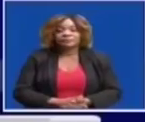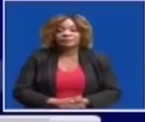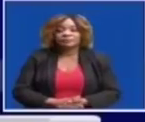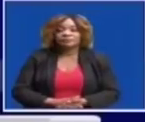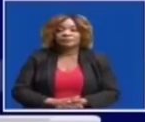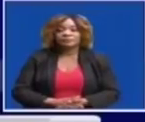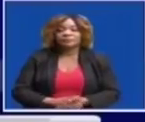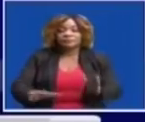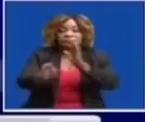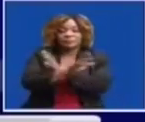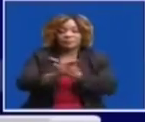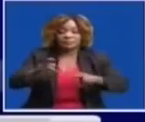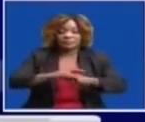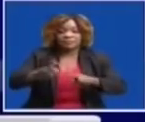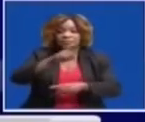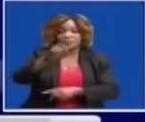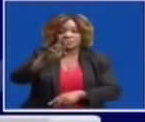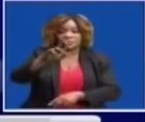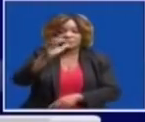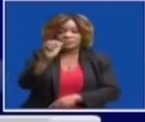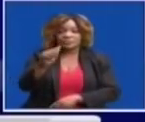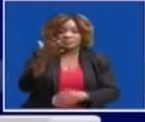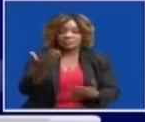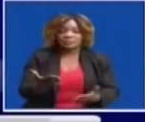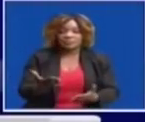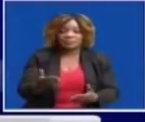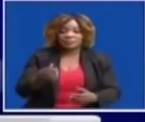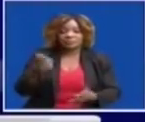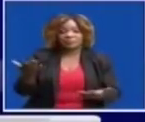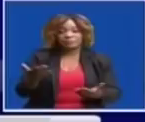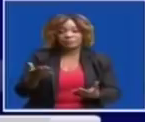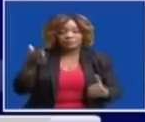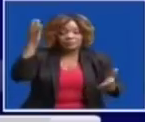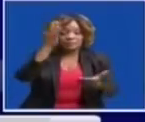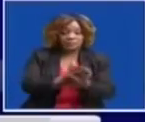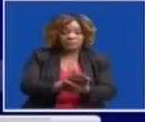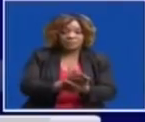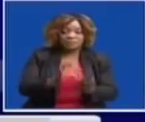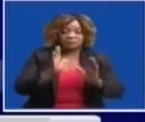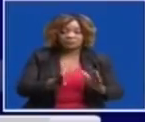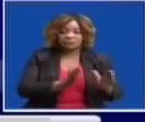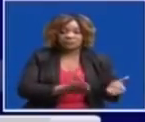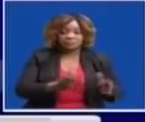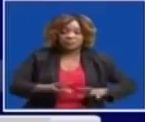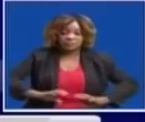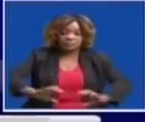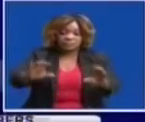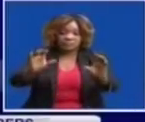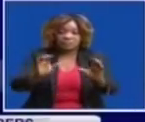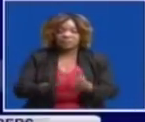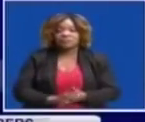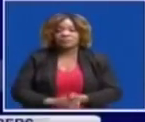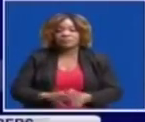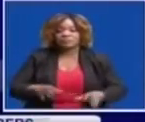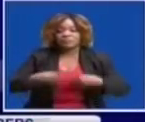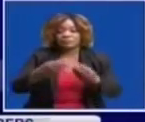The Zambia Revenue Authority, ZRA, has pledged to continue championing interventions and measures that will ease the flow of